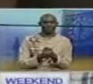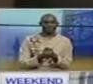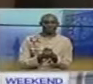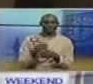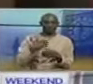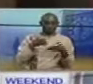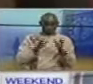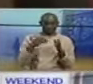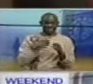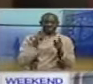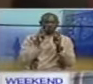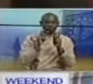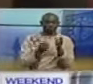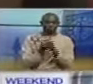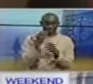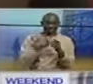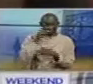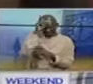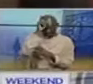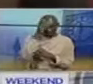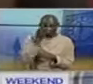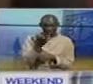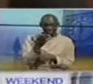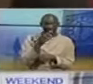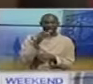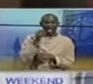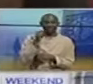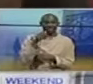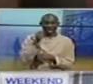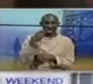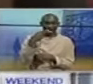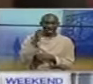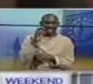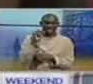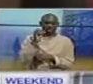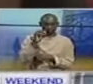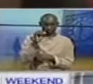I was born in Kisumu, grew up in the village Ahero Onjiko.